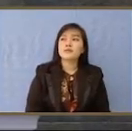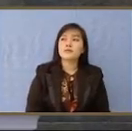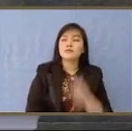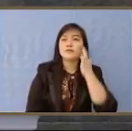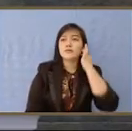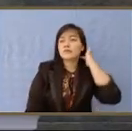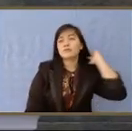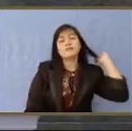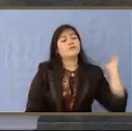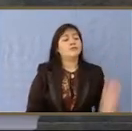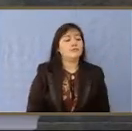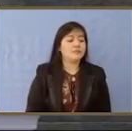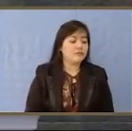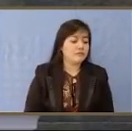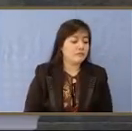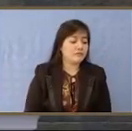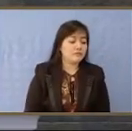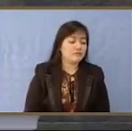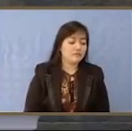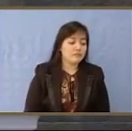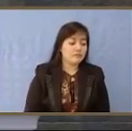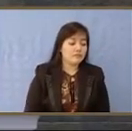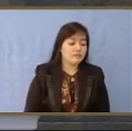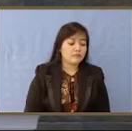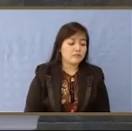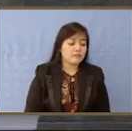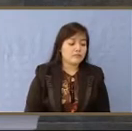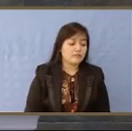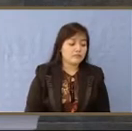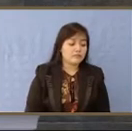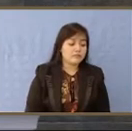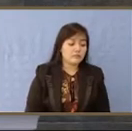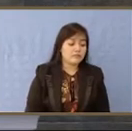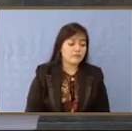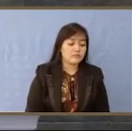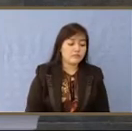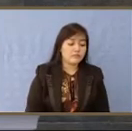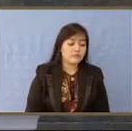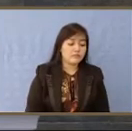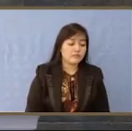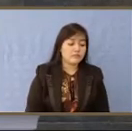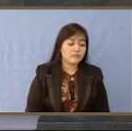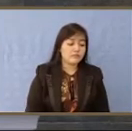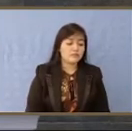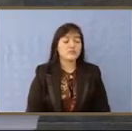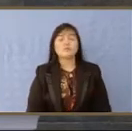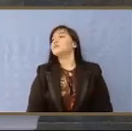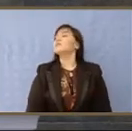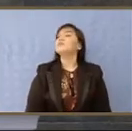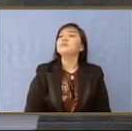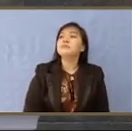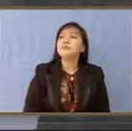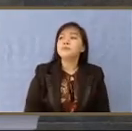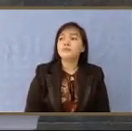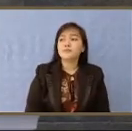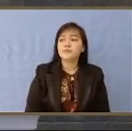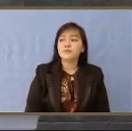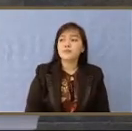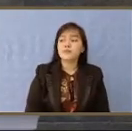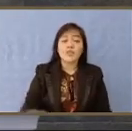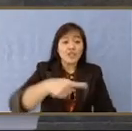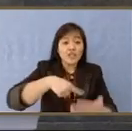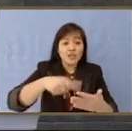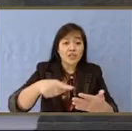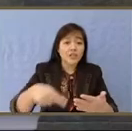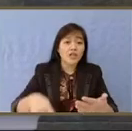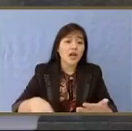Itong book of Ruth ay it would have been written during the end of, doon na po papalapit po sa katapusan ng buhay